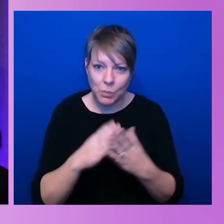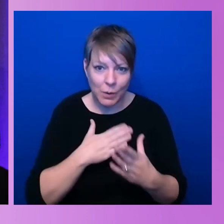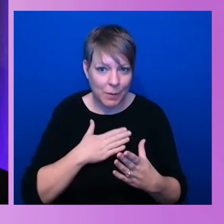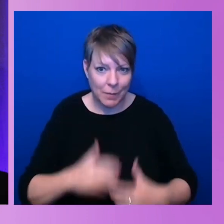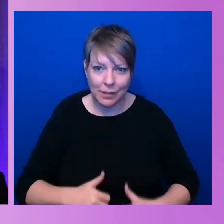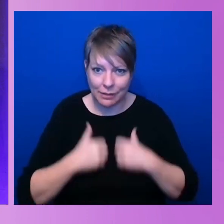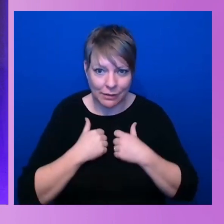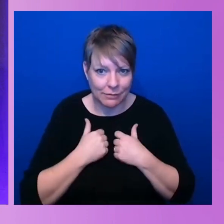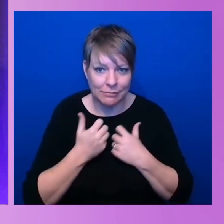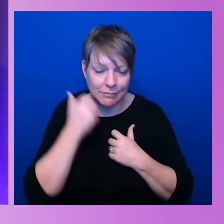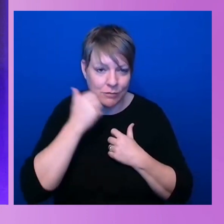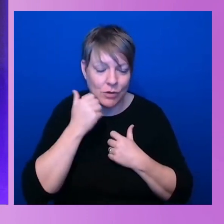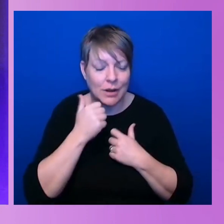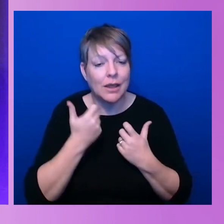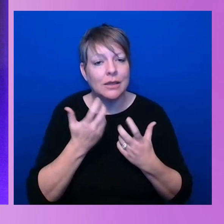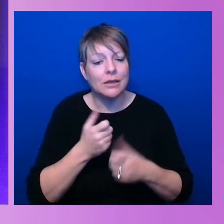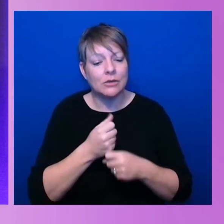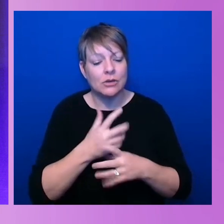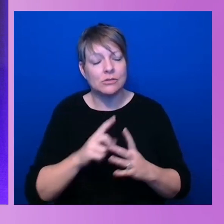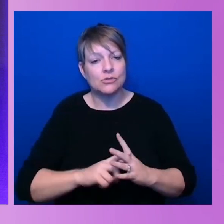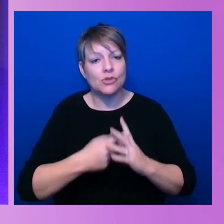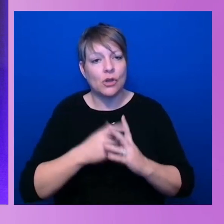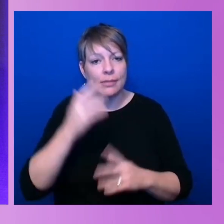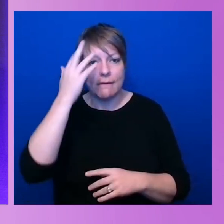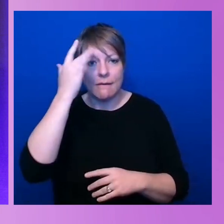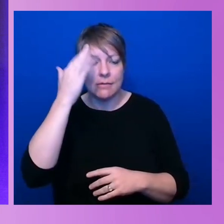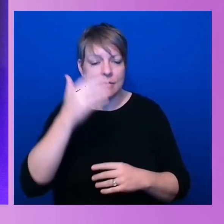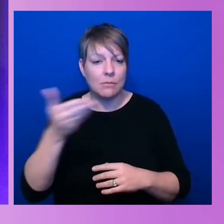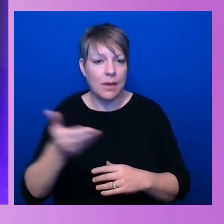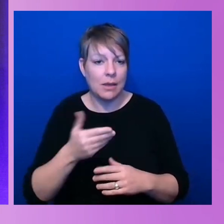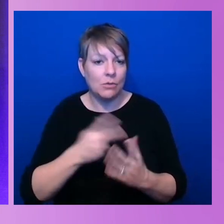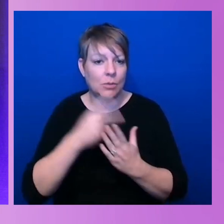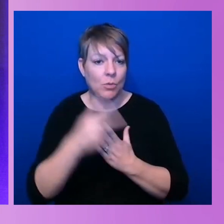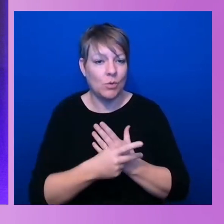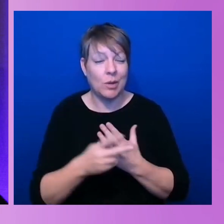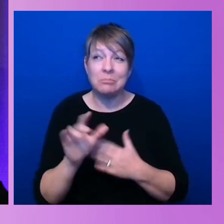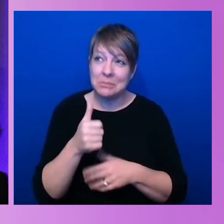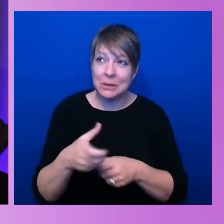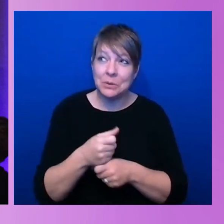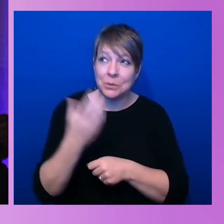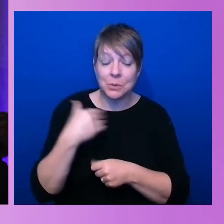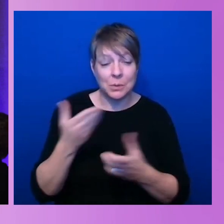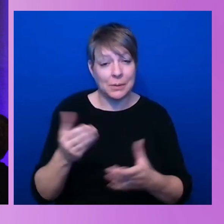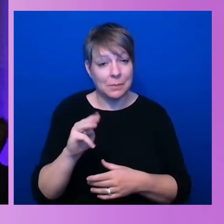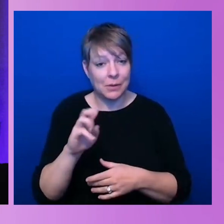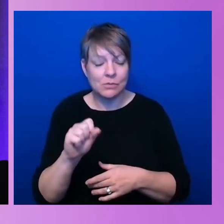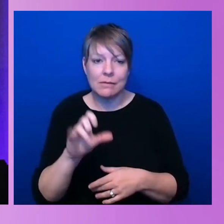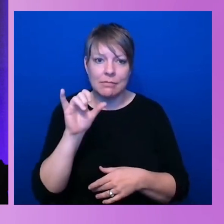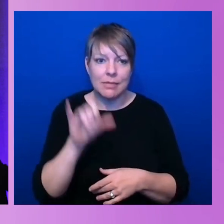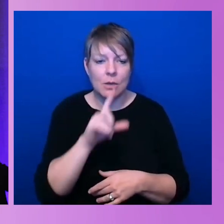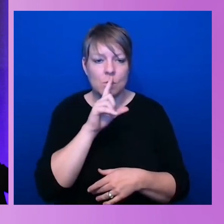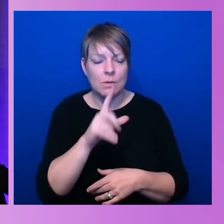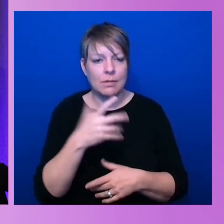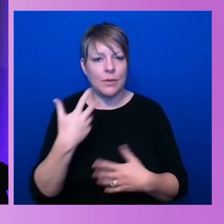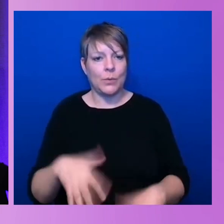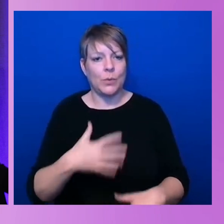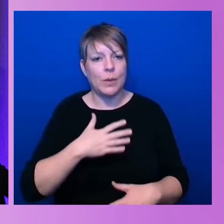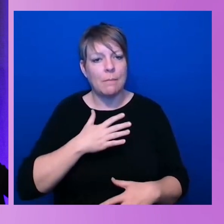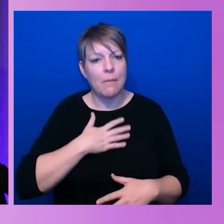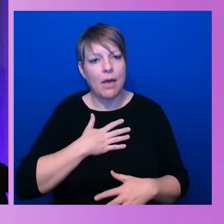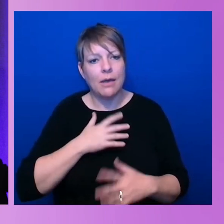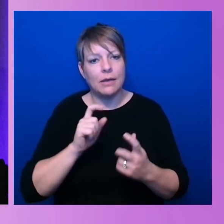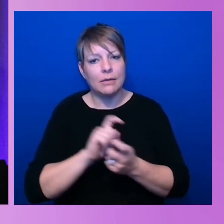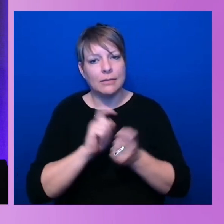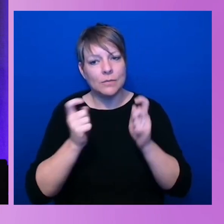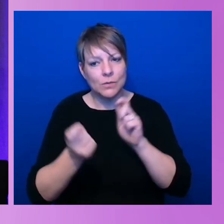the autism hiring program almost 10 years ago at Microsoft. And that really was my convergence back into the workplace,